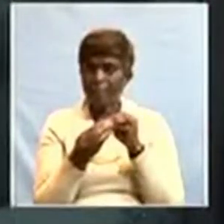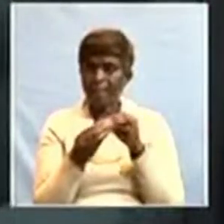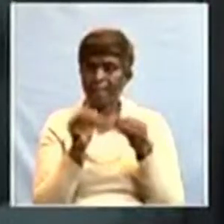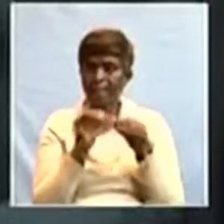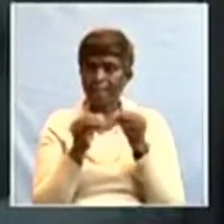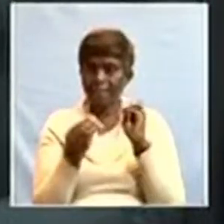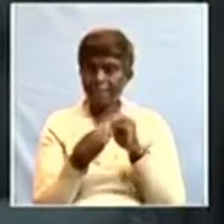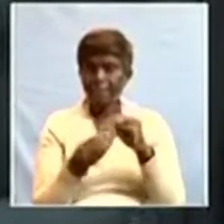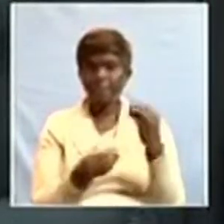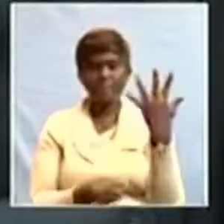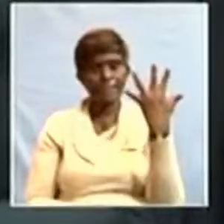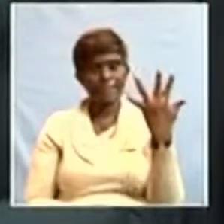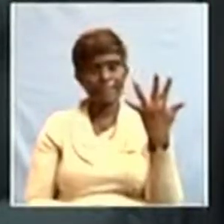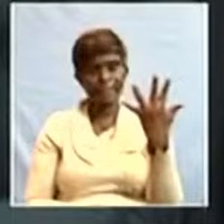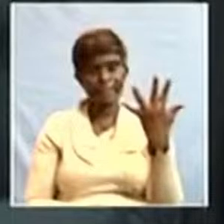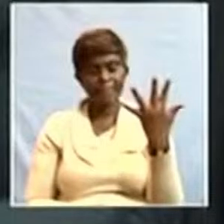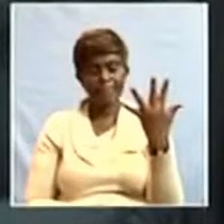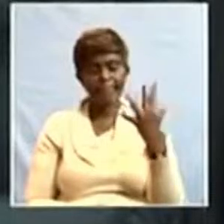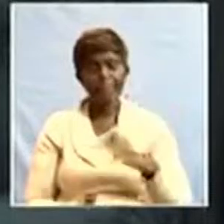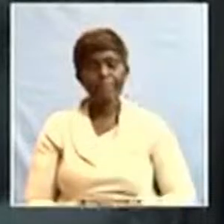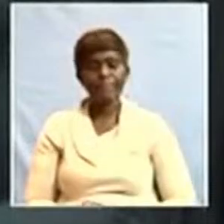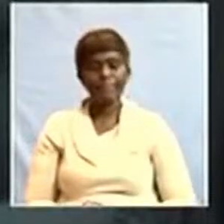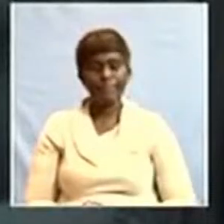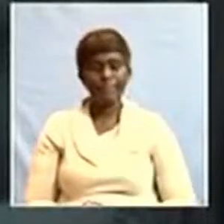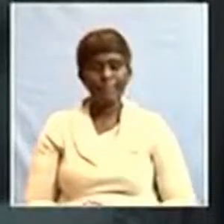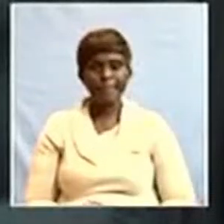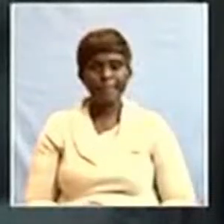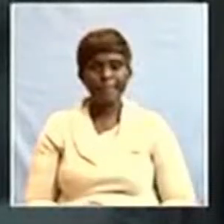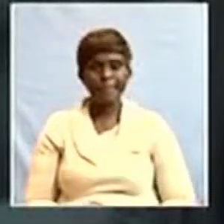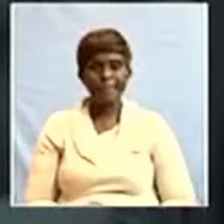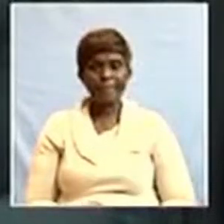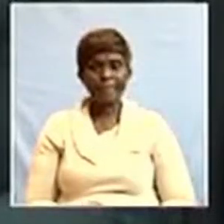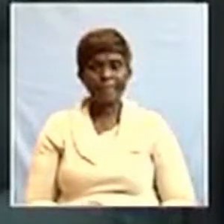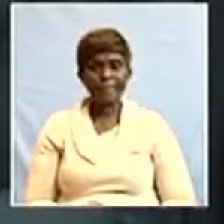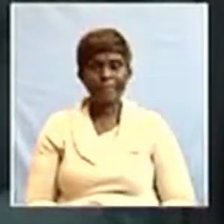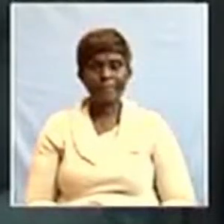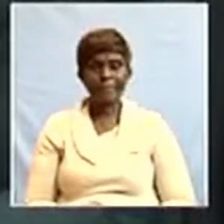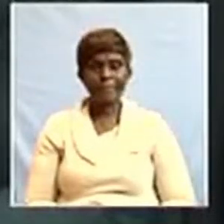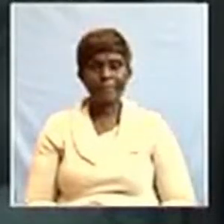5. 5. In fact, it's